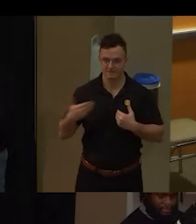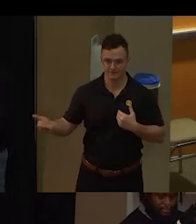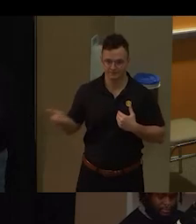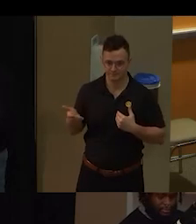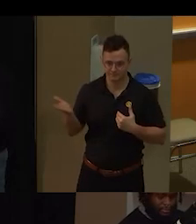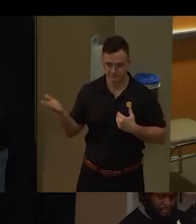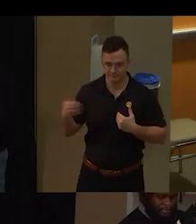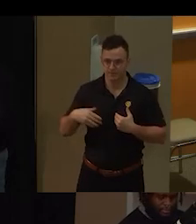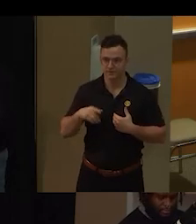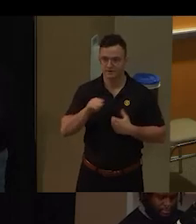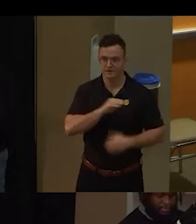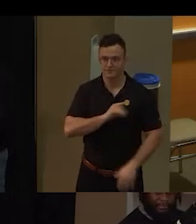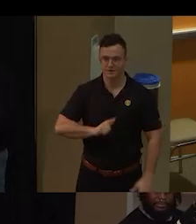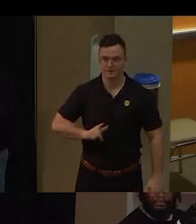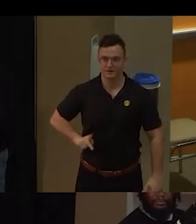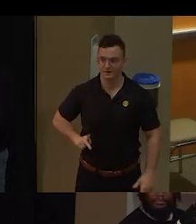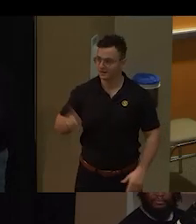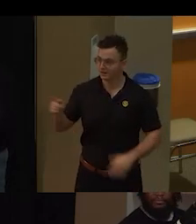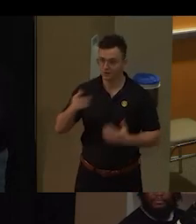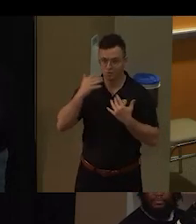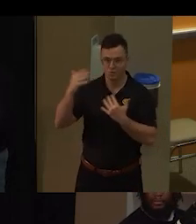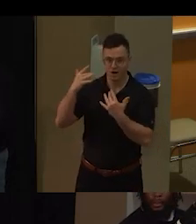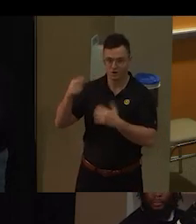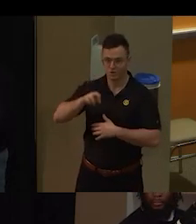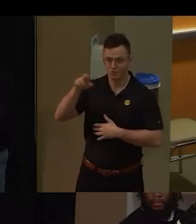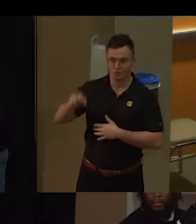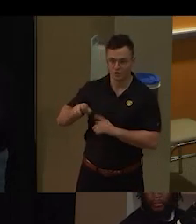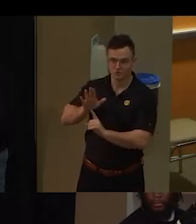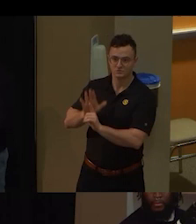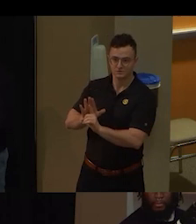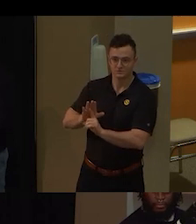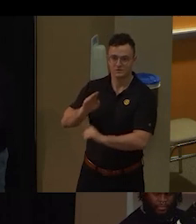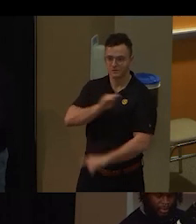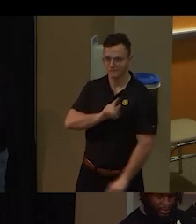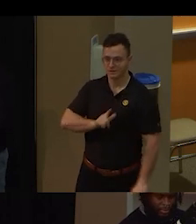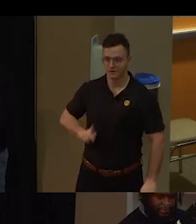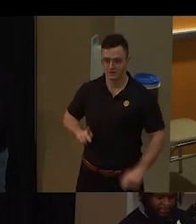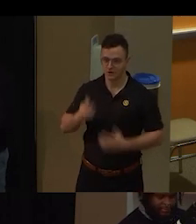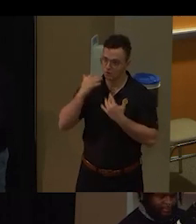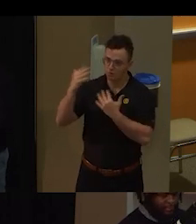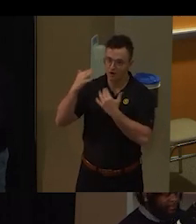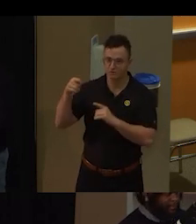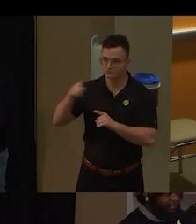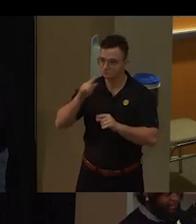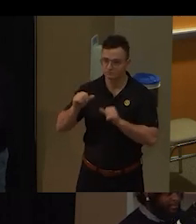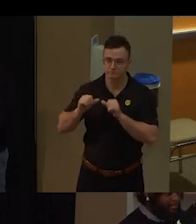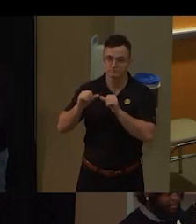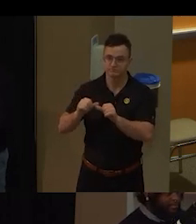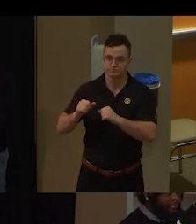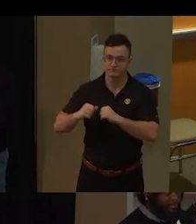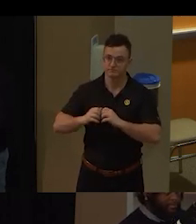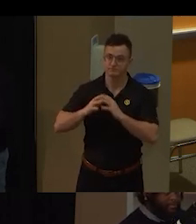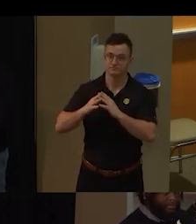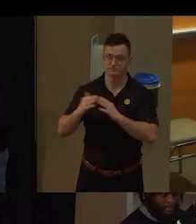have with us the MLK Choir, Rochester's Martin Luther King Choir, which has been in existence for